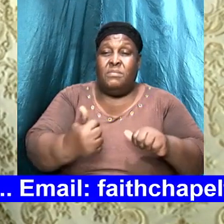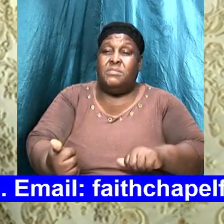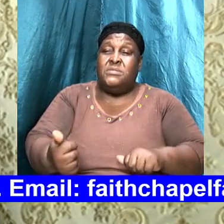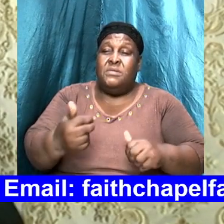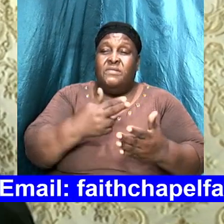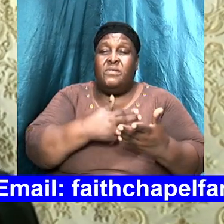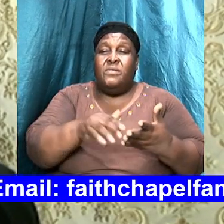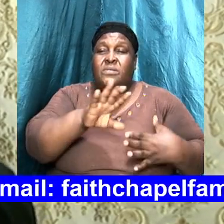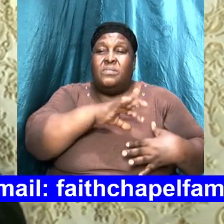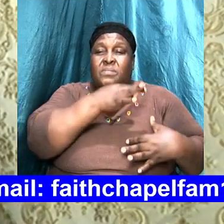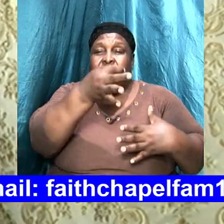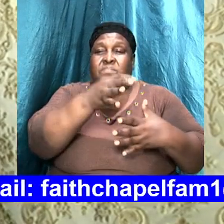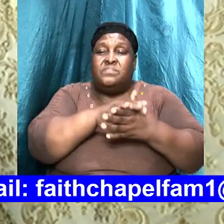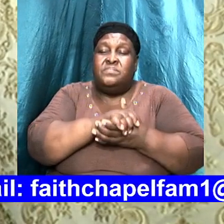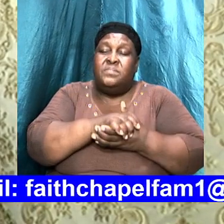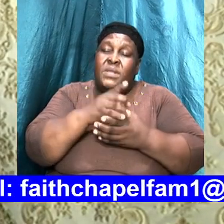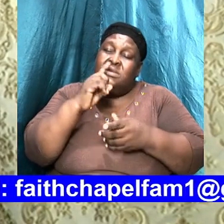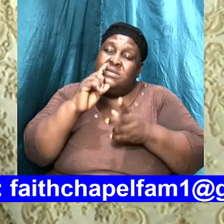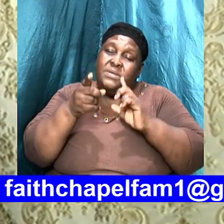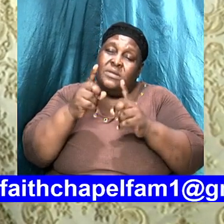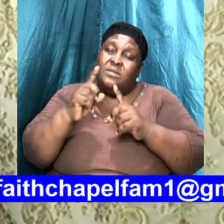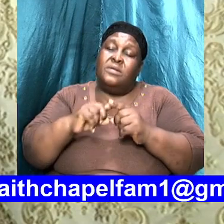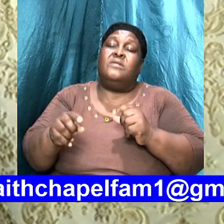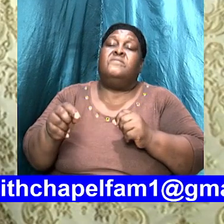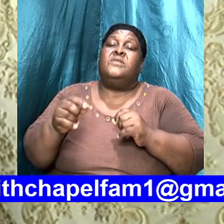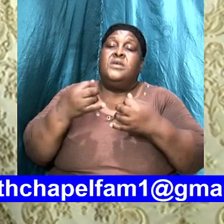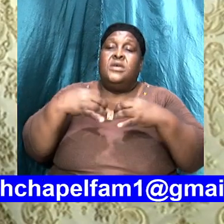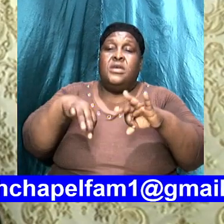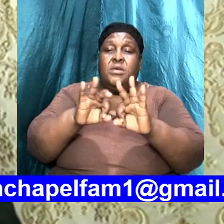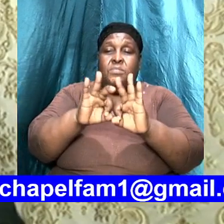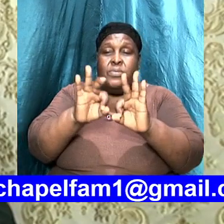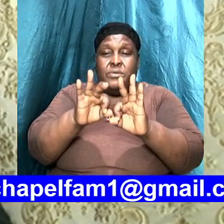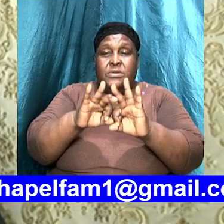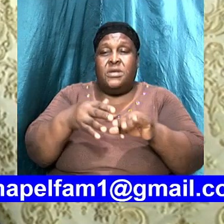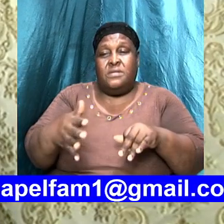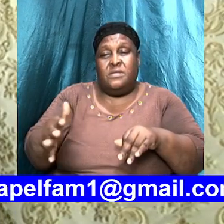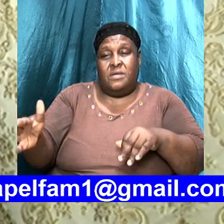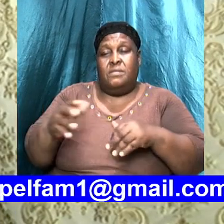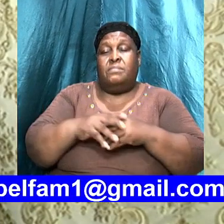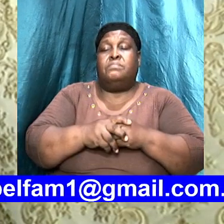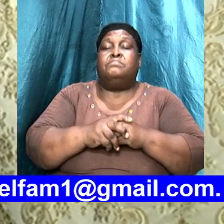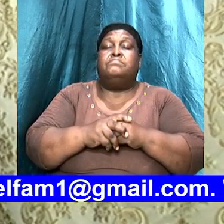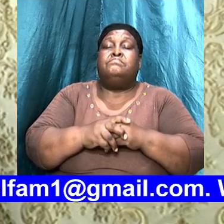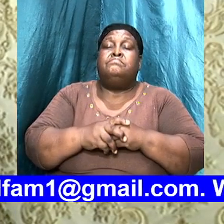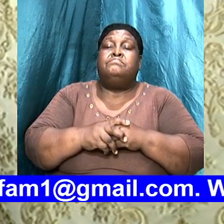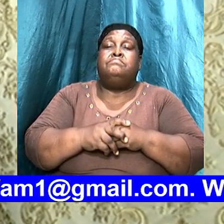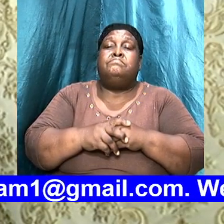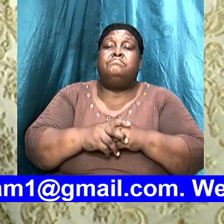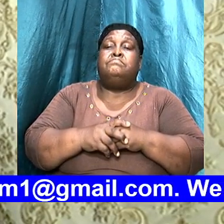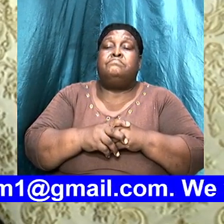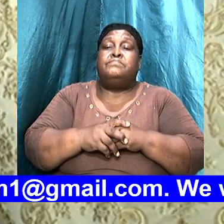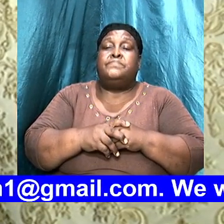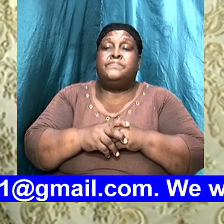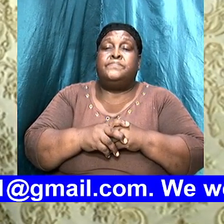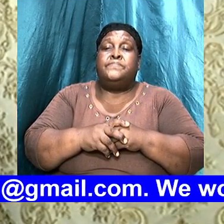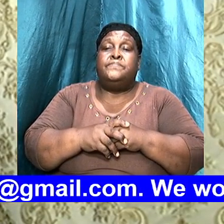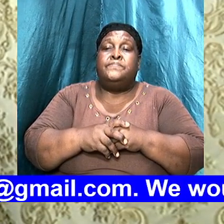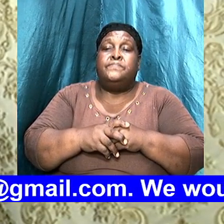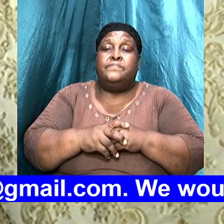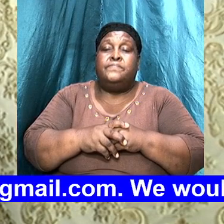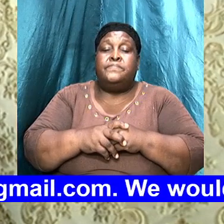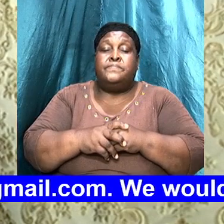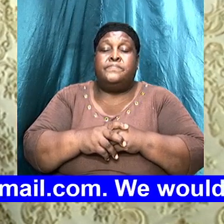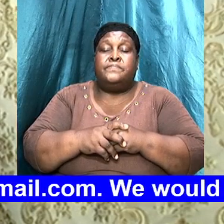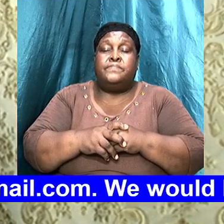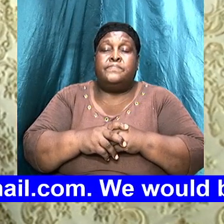studies but we're just talking about some of the main we're just condensing the thing and just talking about some of the important things